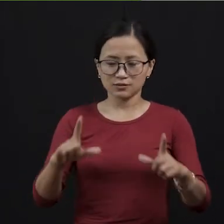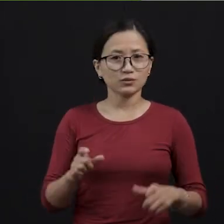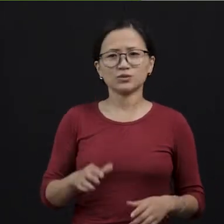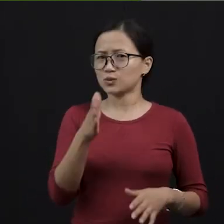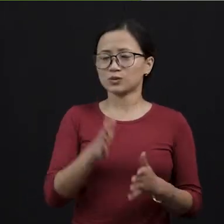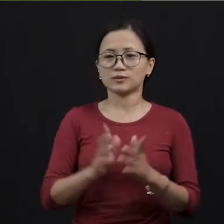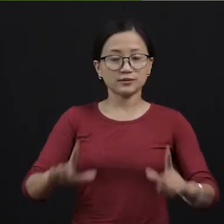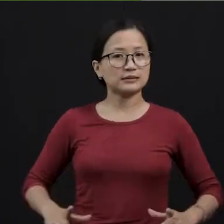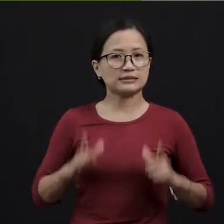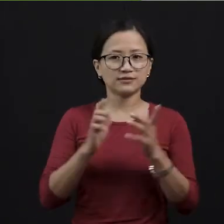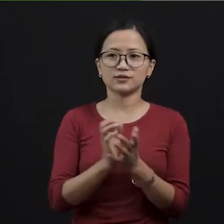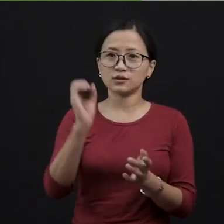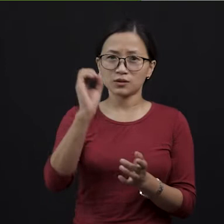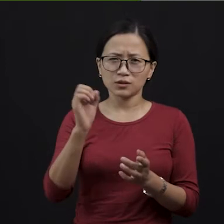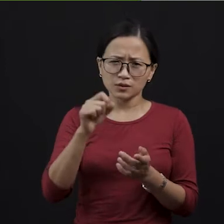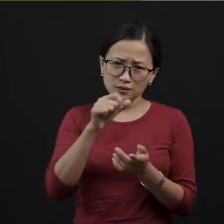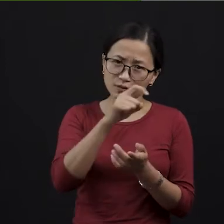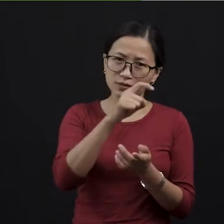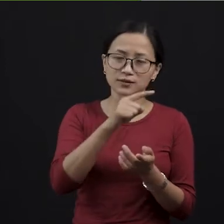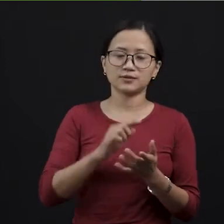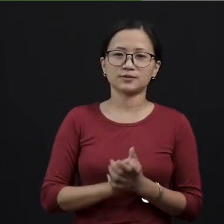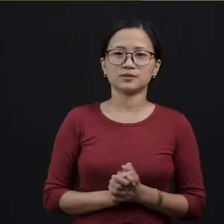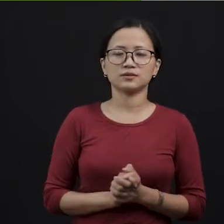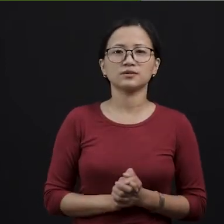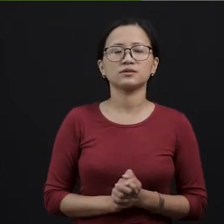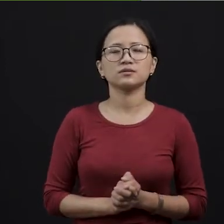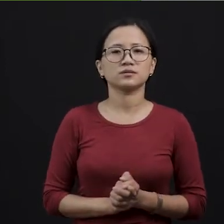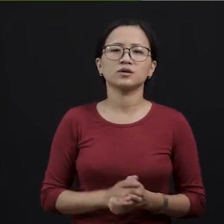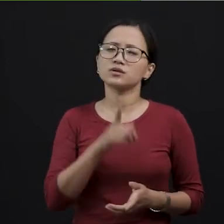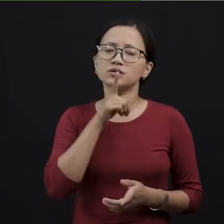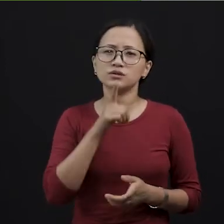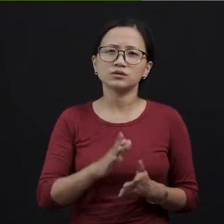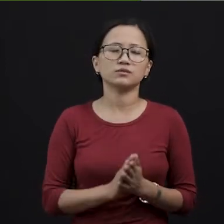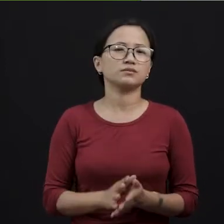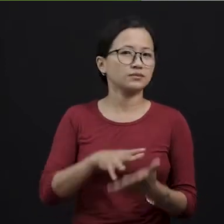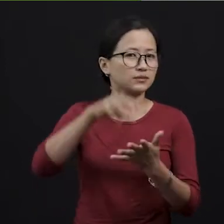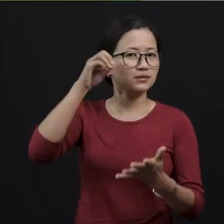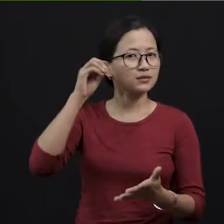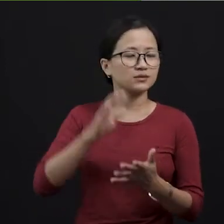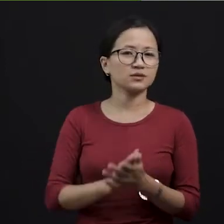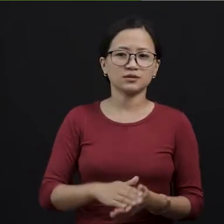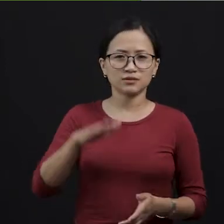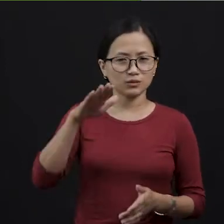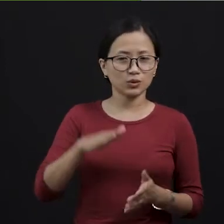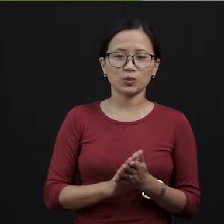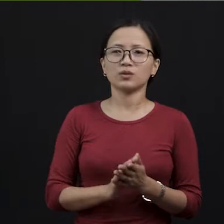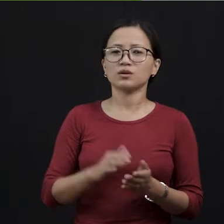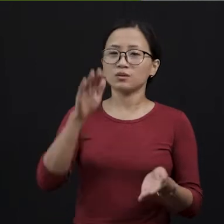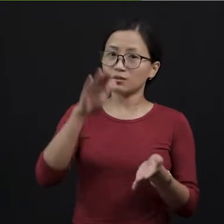know what are living organisms, non-living organisms? Yes, I'm sure you must have learned this in your lower